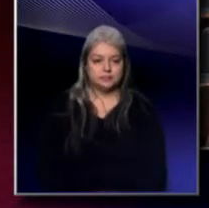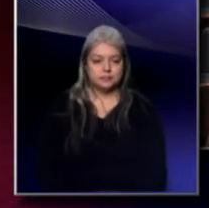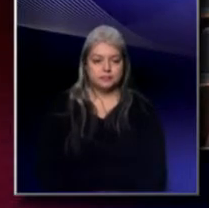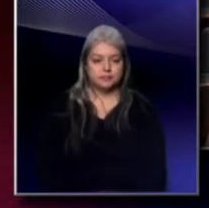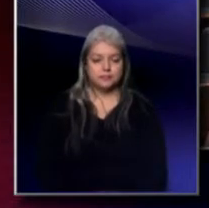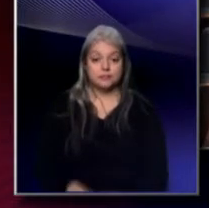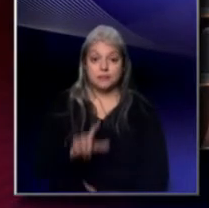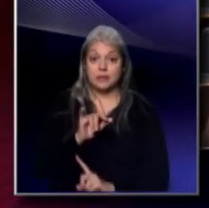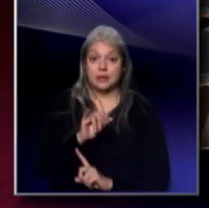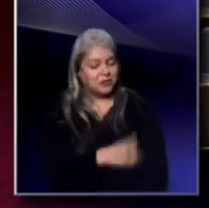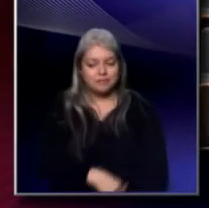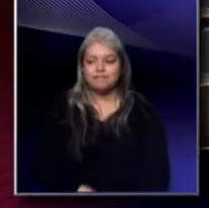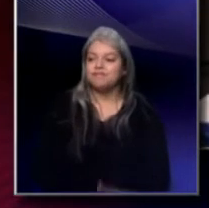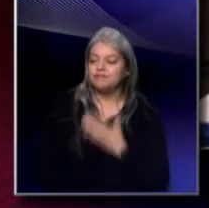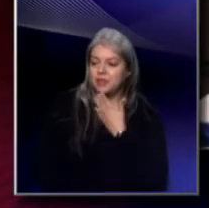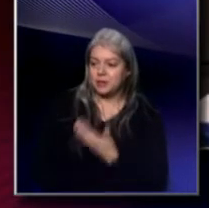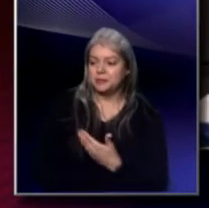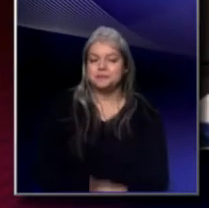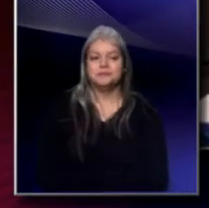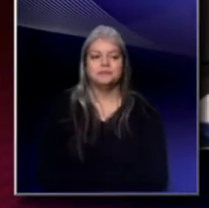Are there any questions or comments?